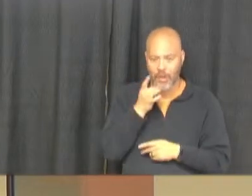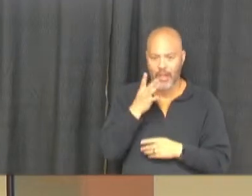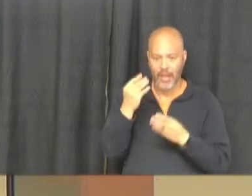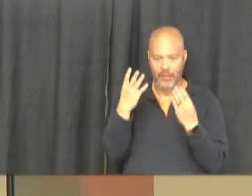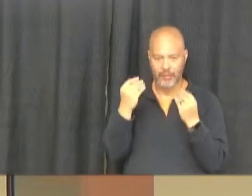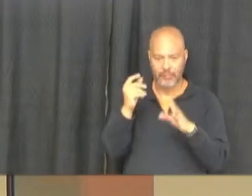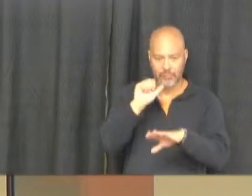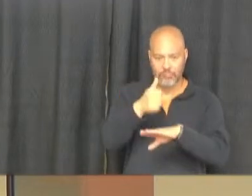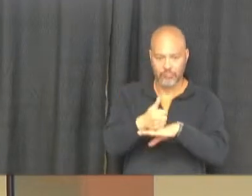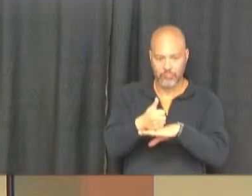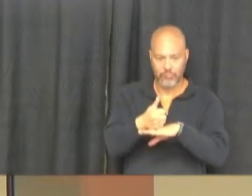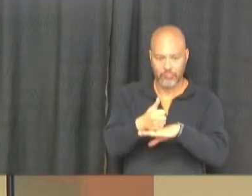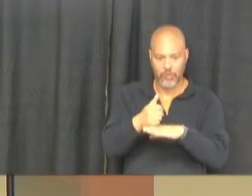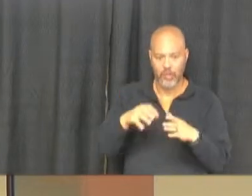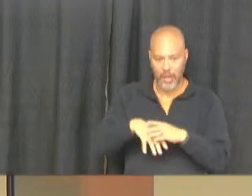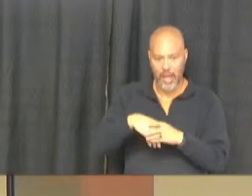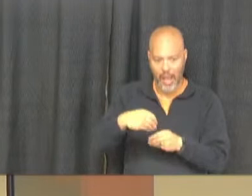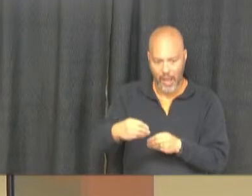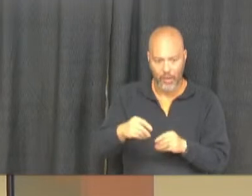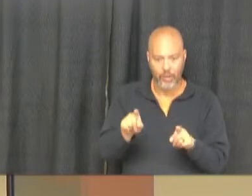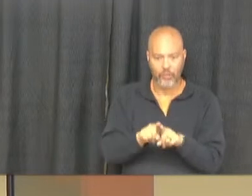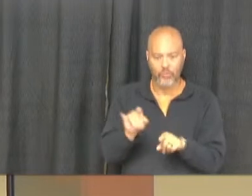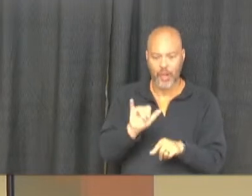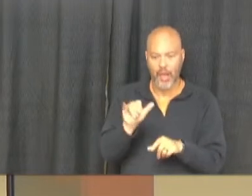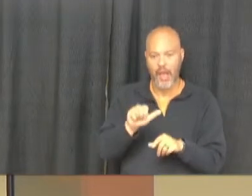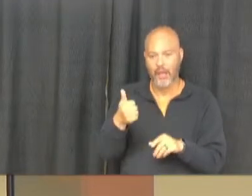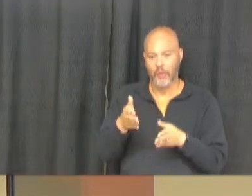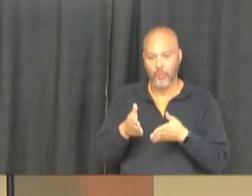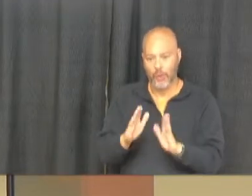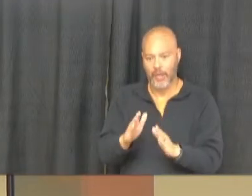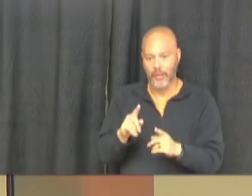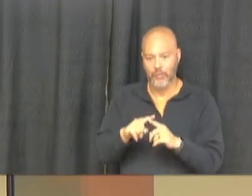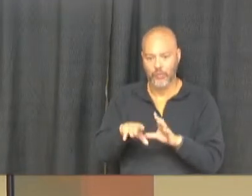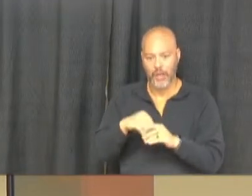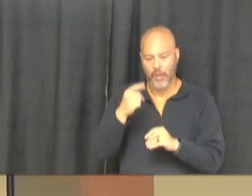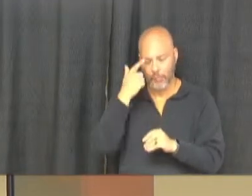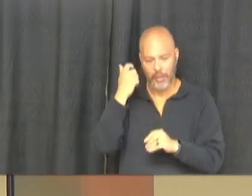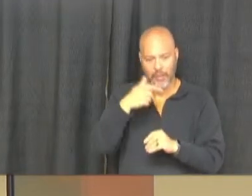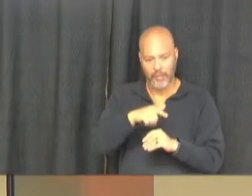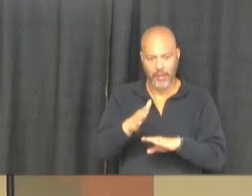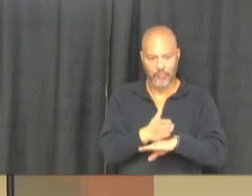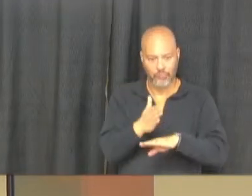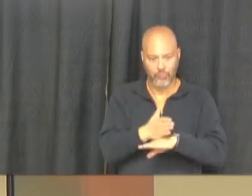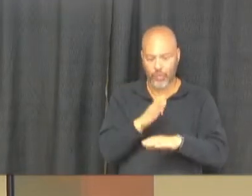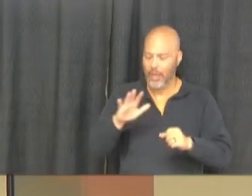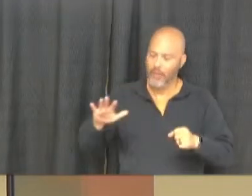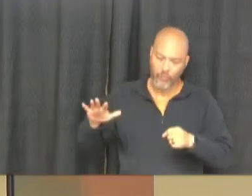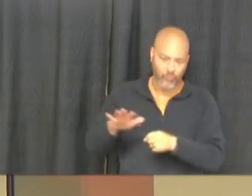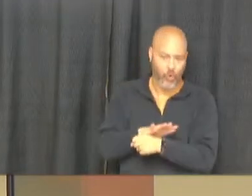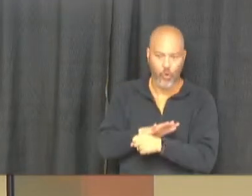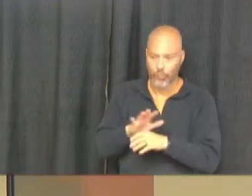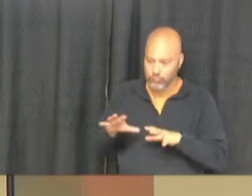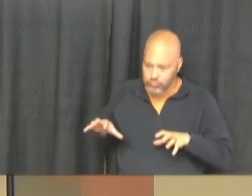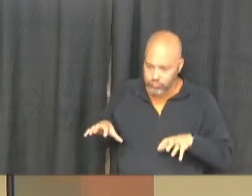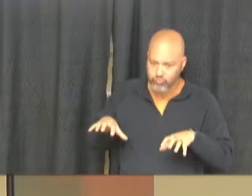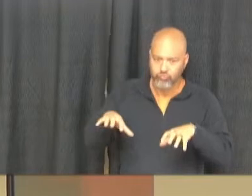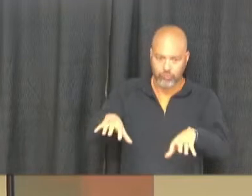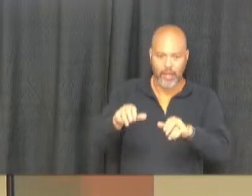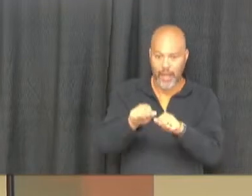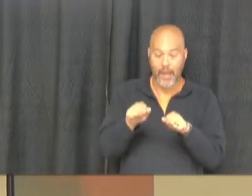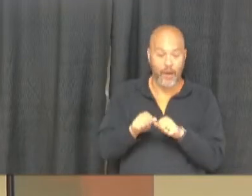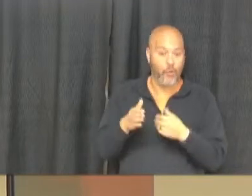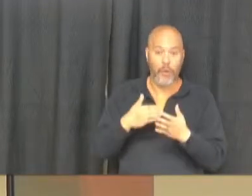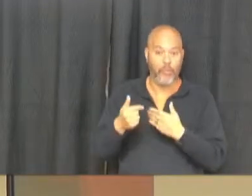for them to be able to come straight out, as well as other ways to be able to get out because they're developing that entire area, whether